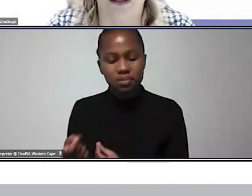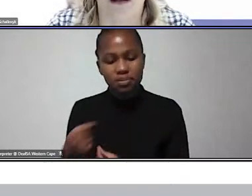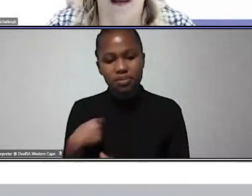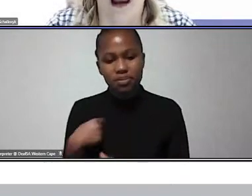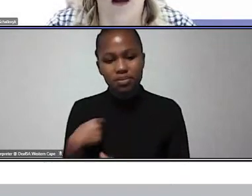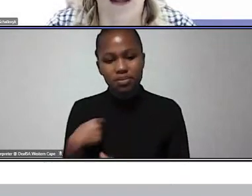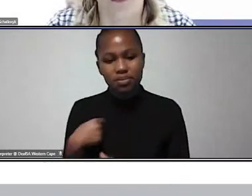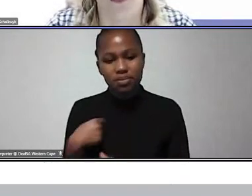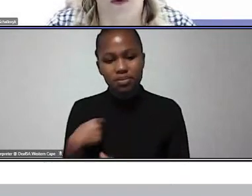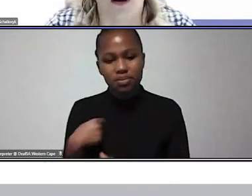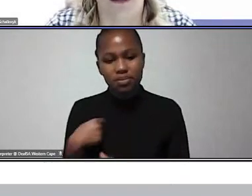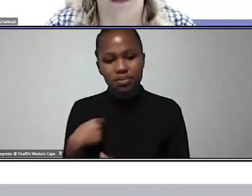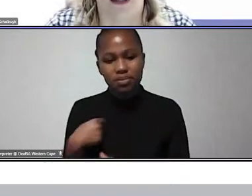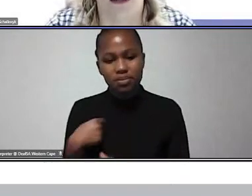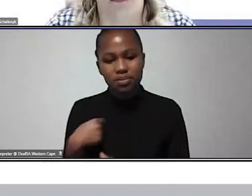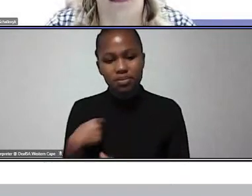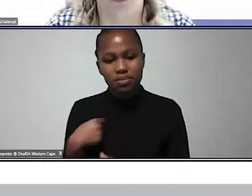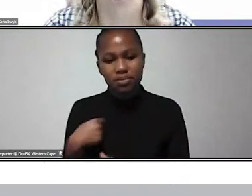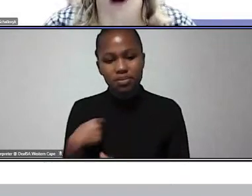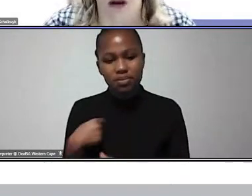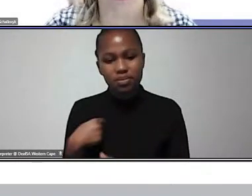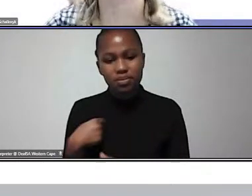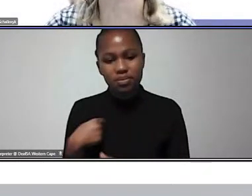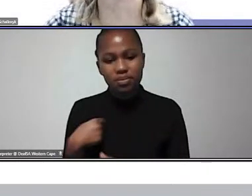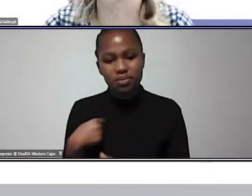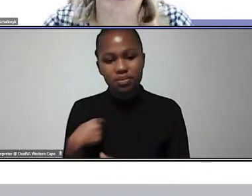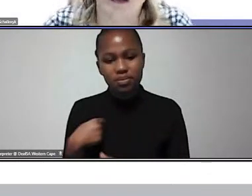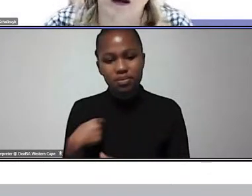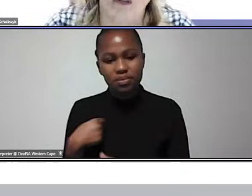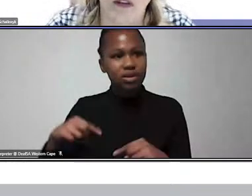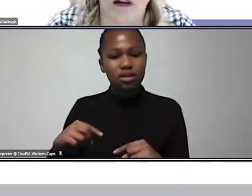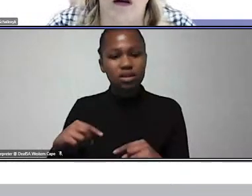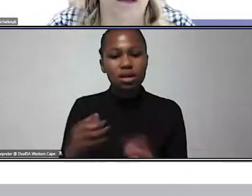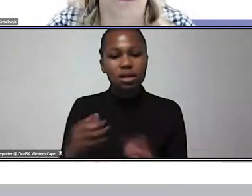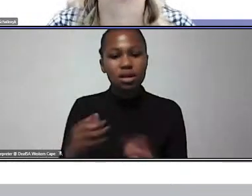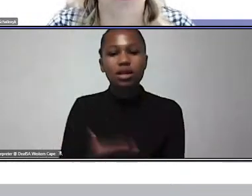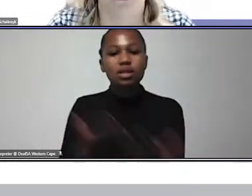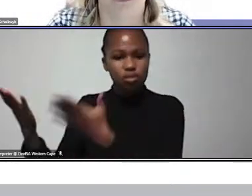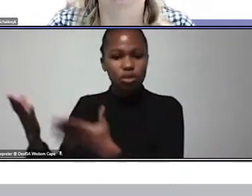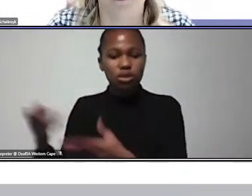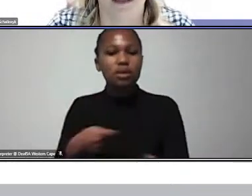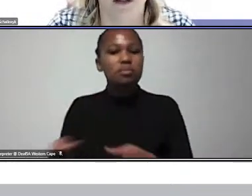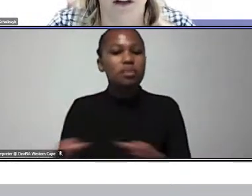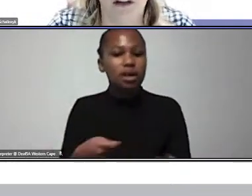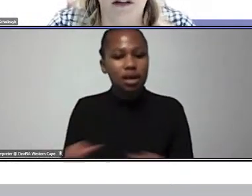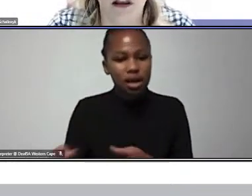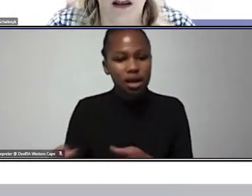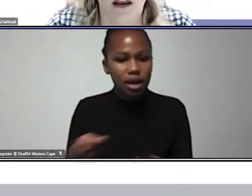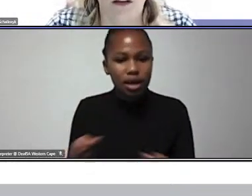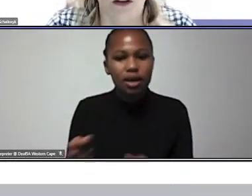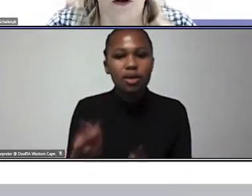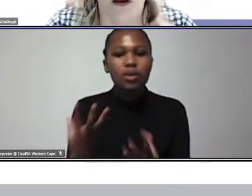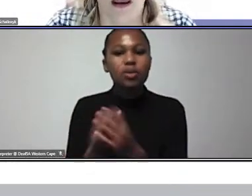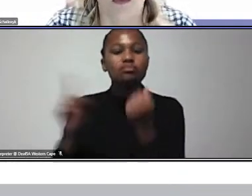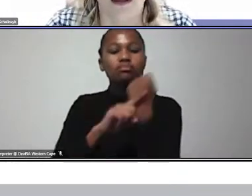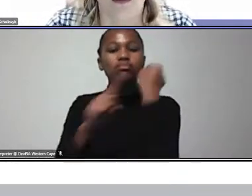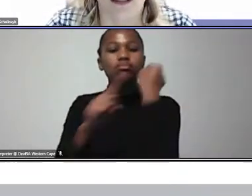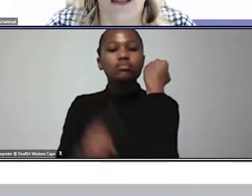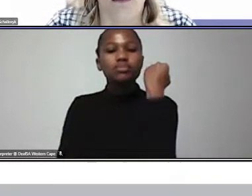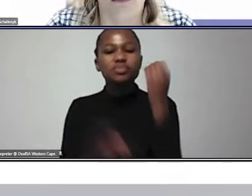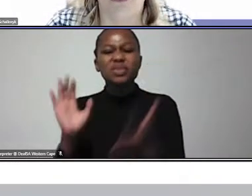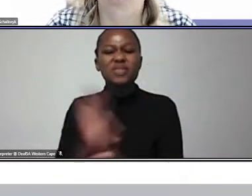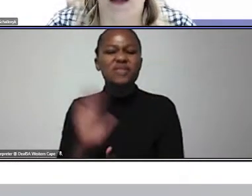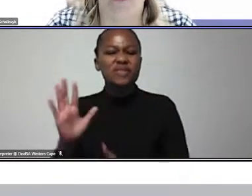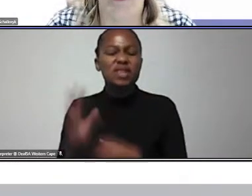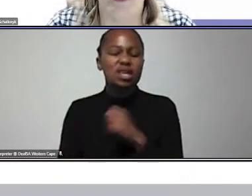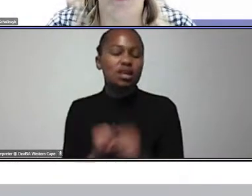diversify. Our export market has actually been, or basket has been shrinking over the last, let's say, 15 years. So, and we're